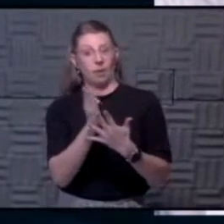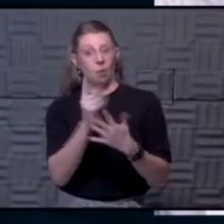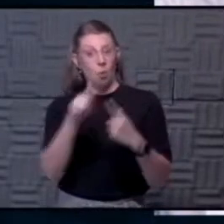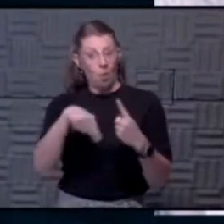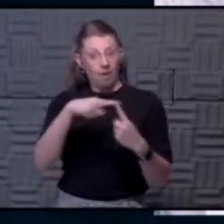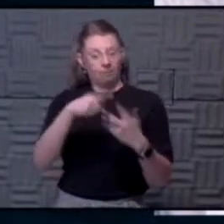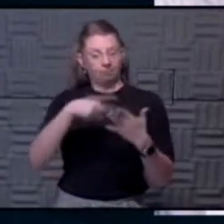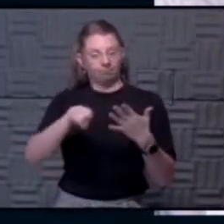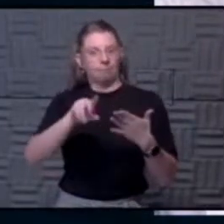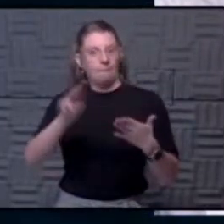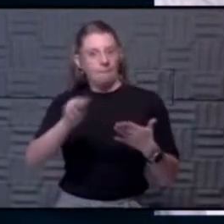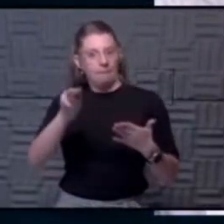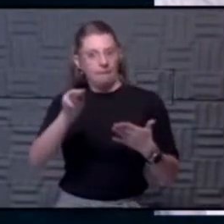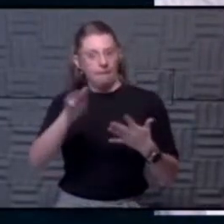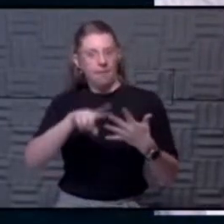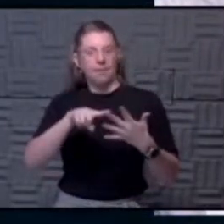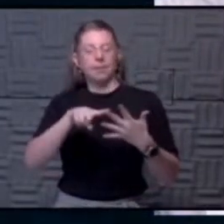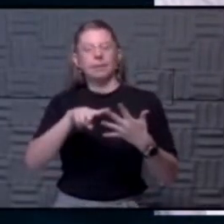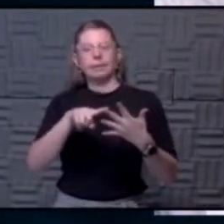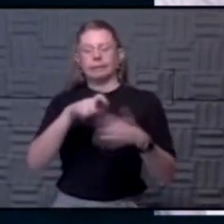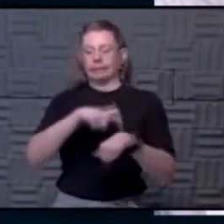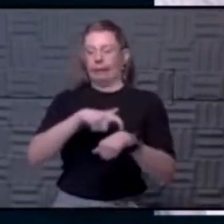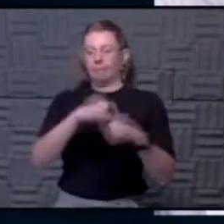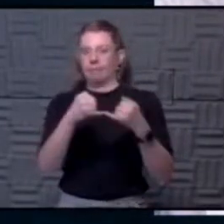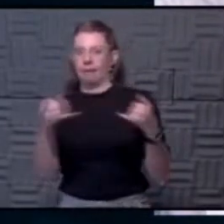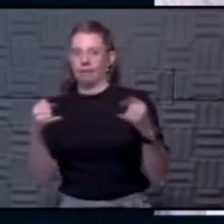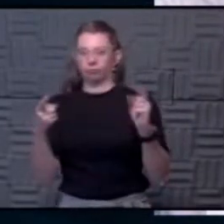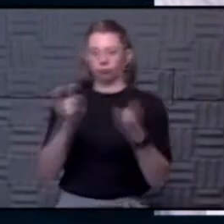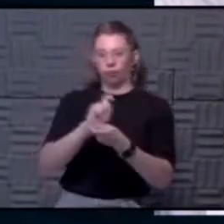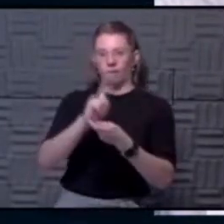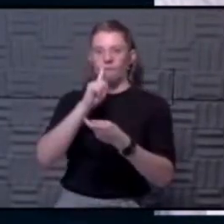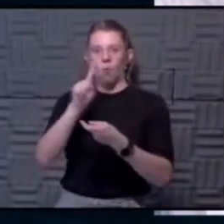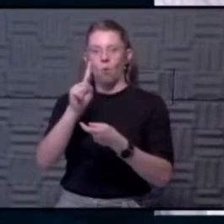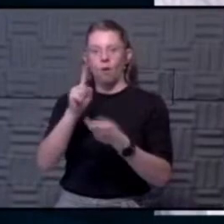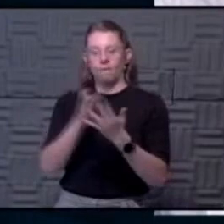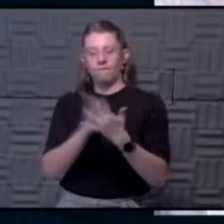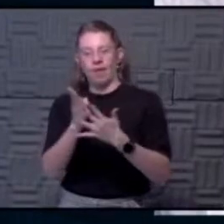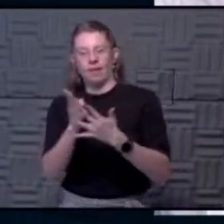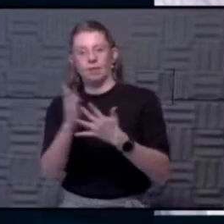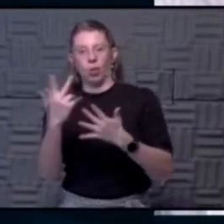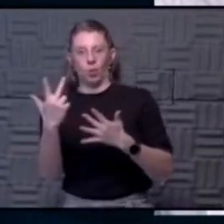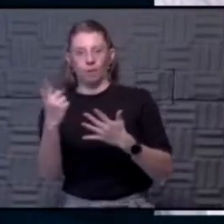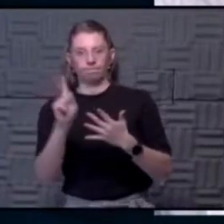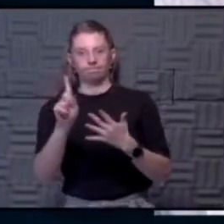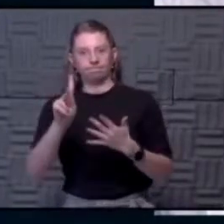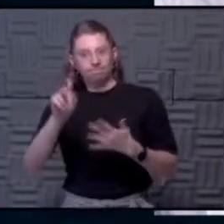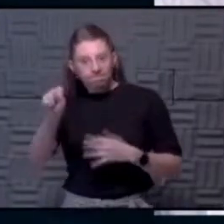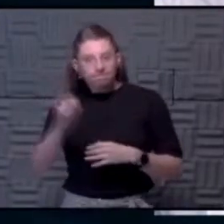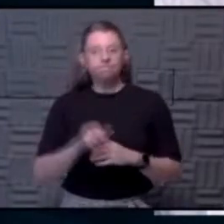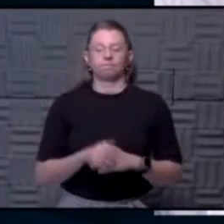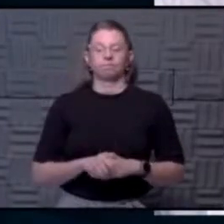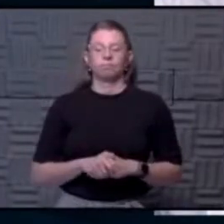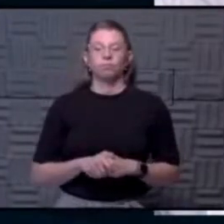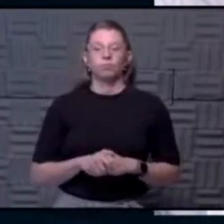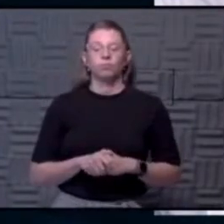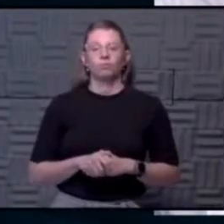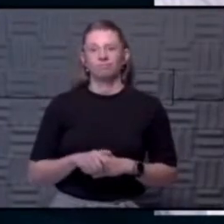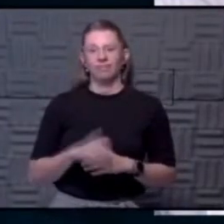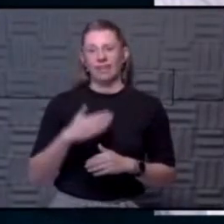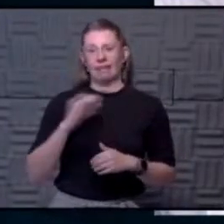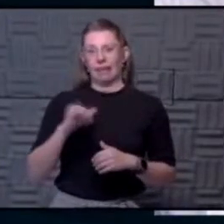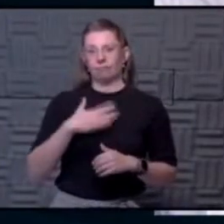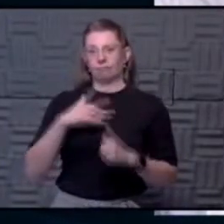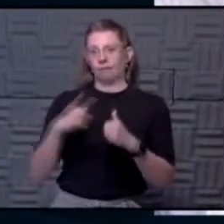Monday, what the timeline is now. Is that changed at all for phase 3 in Kansas? That's my first